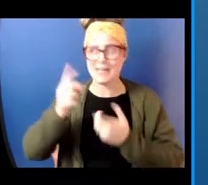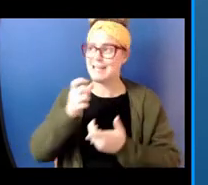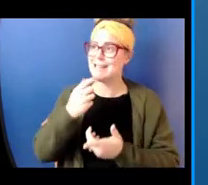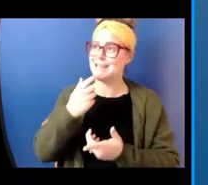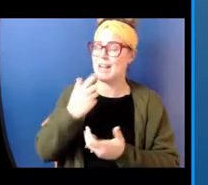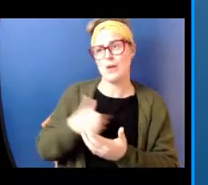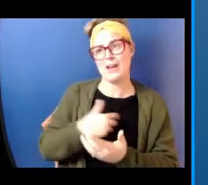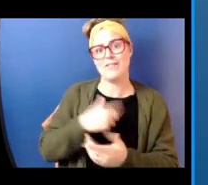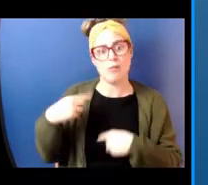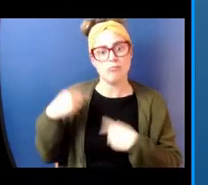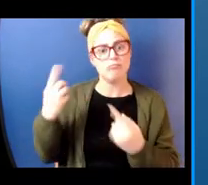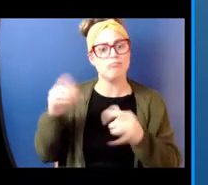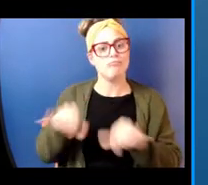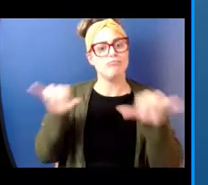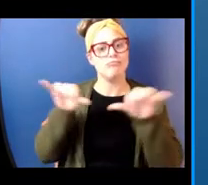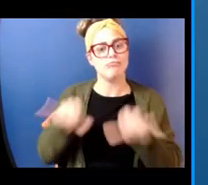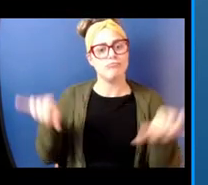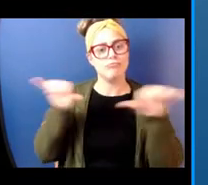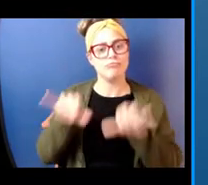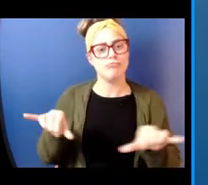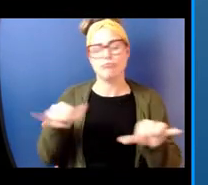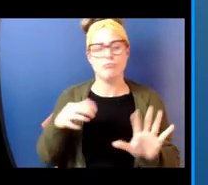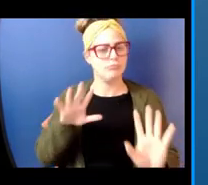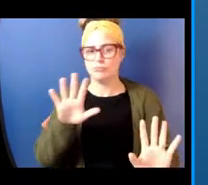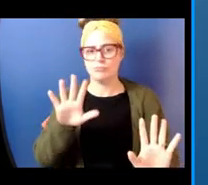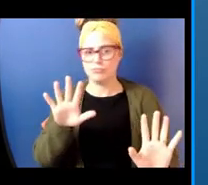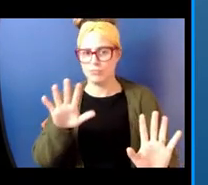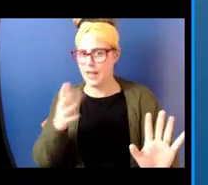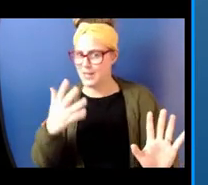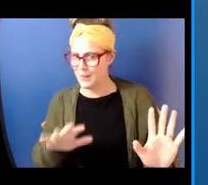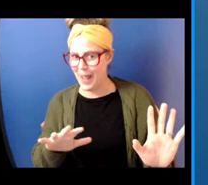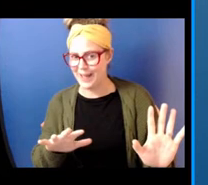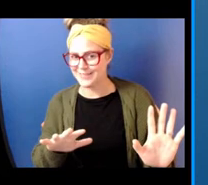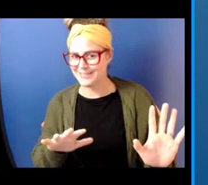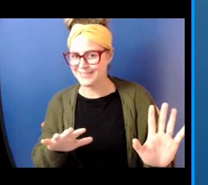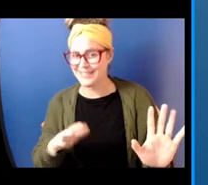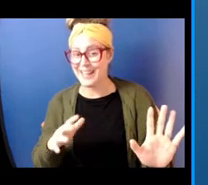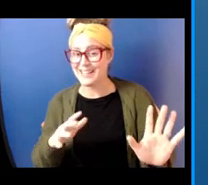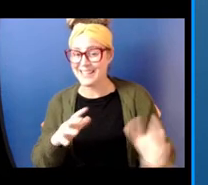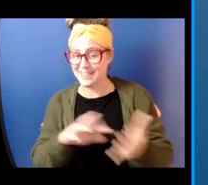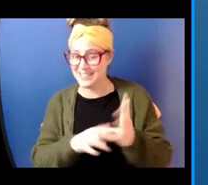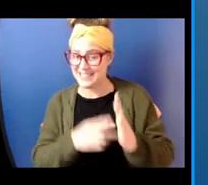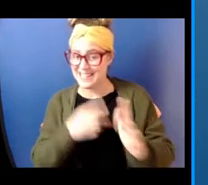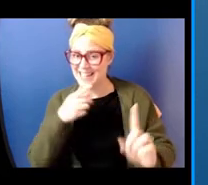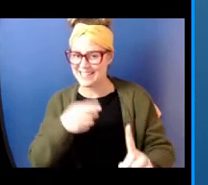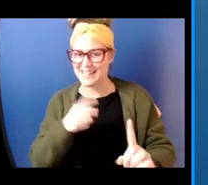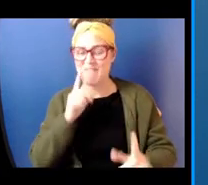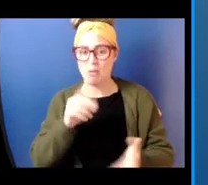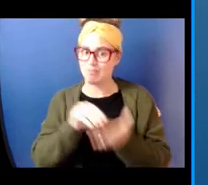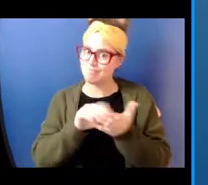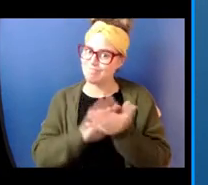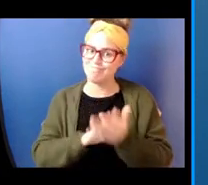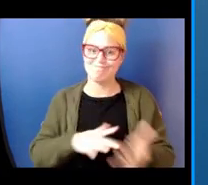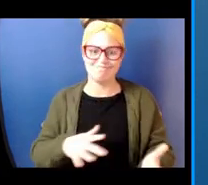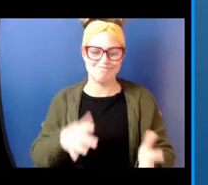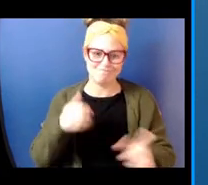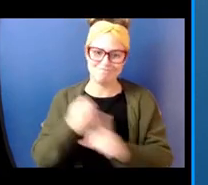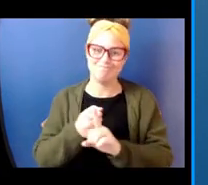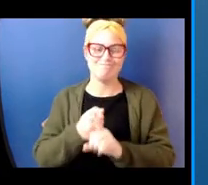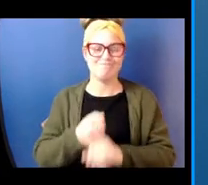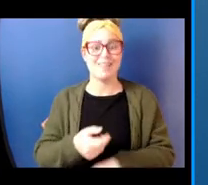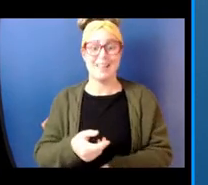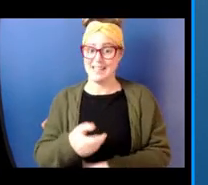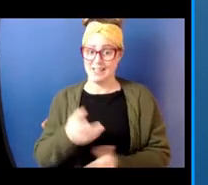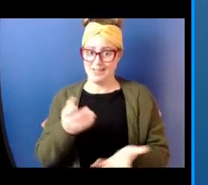foreign that was intended to make a record and I think it just did okay uh to